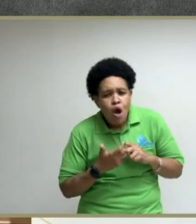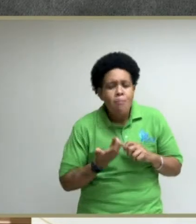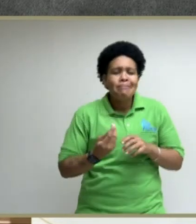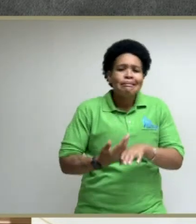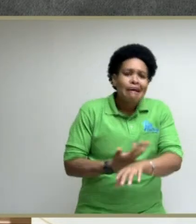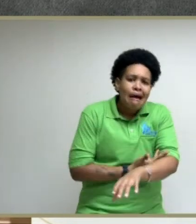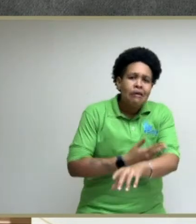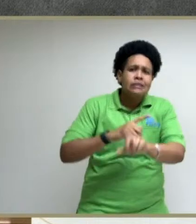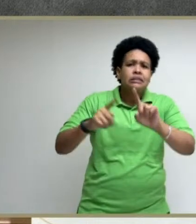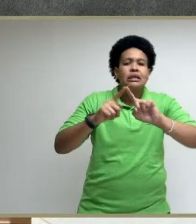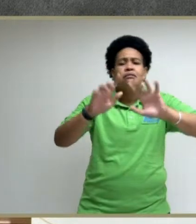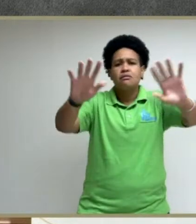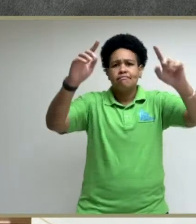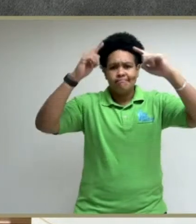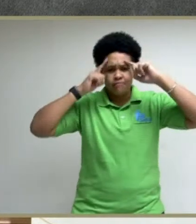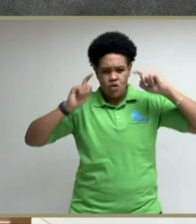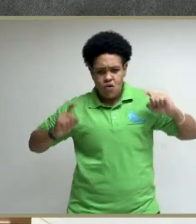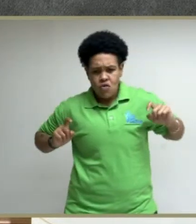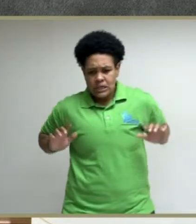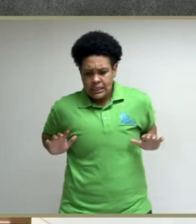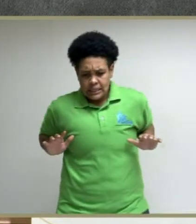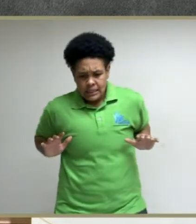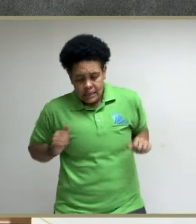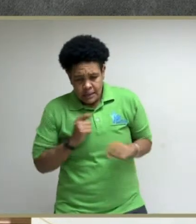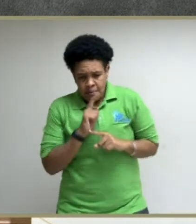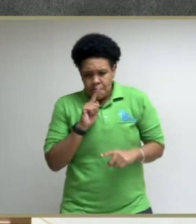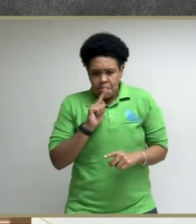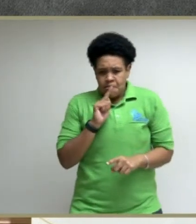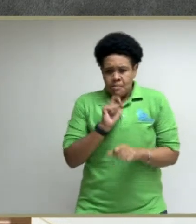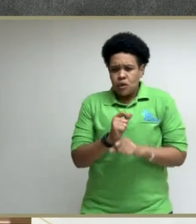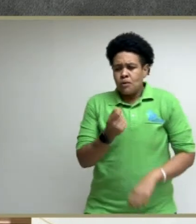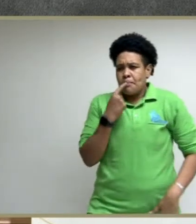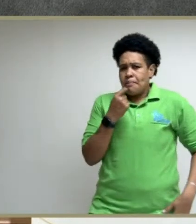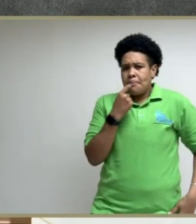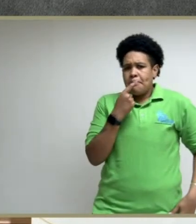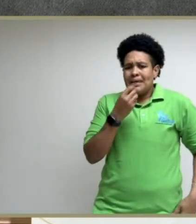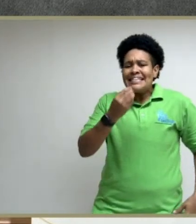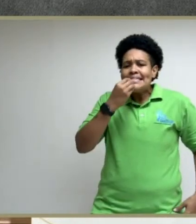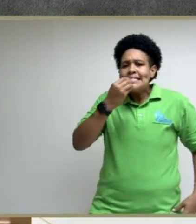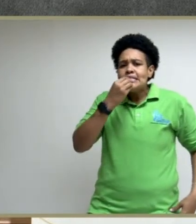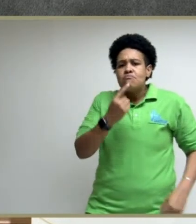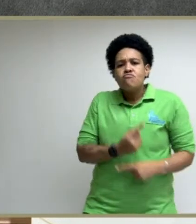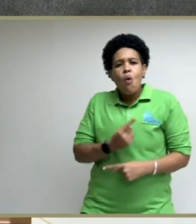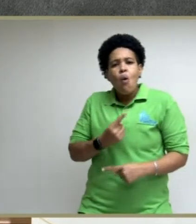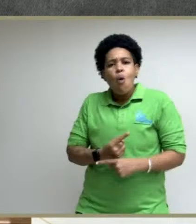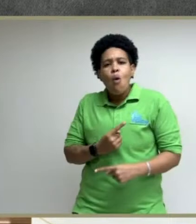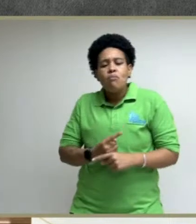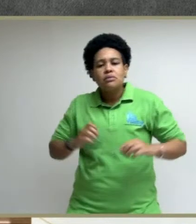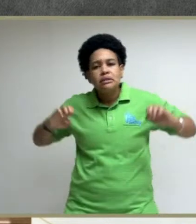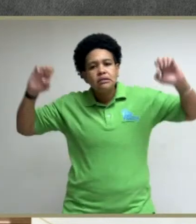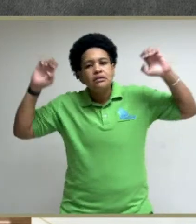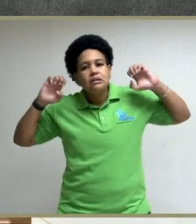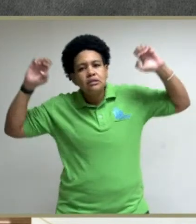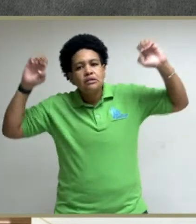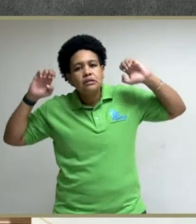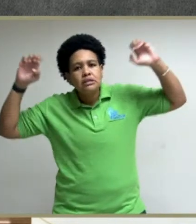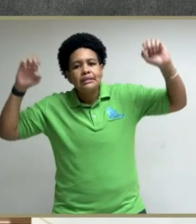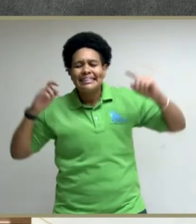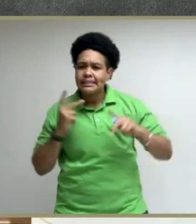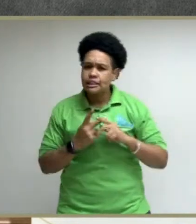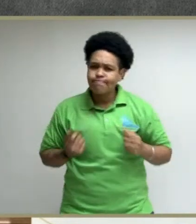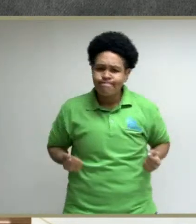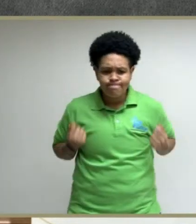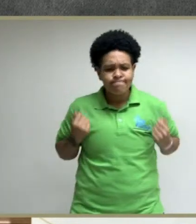disorders controlled, to ensure that you are taking your medications, eating healthily, exercising,